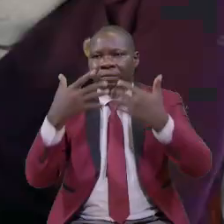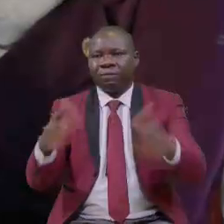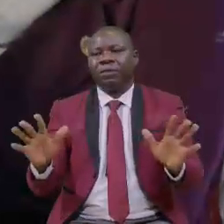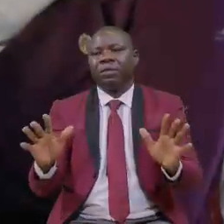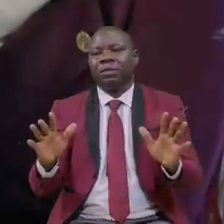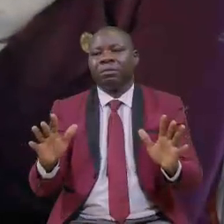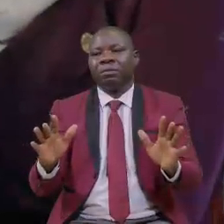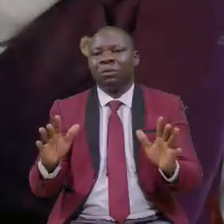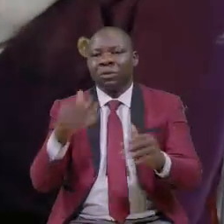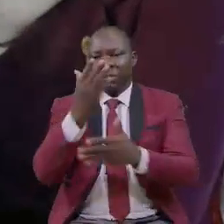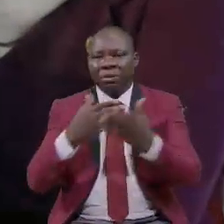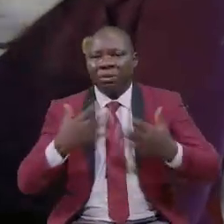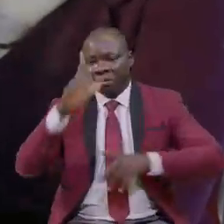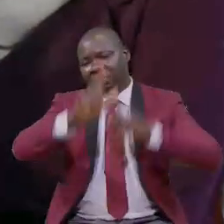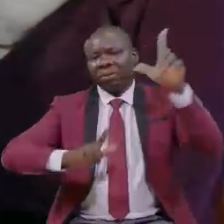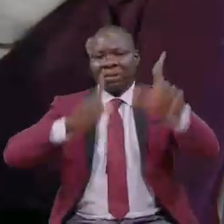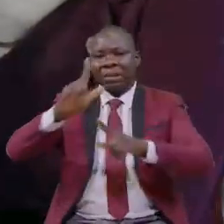it like that.